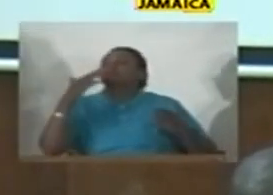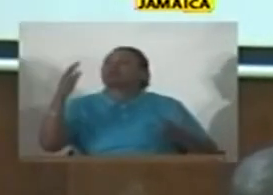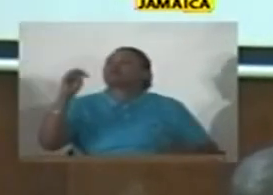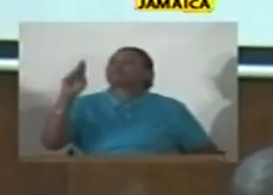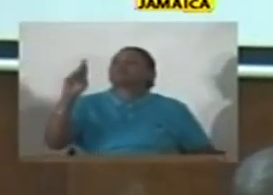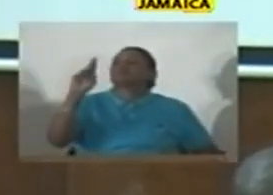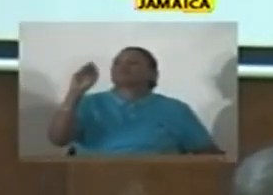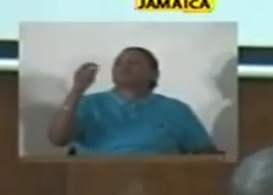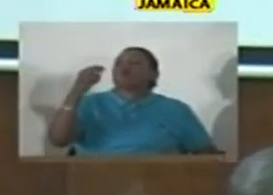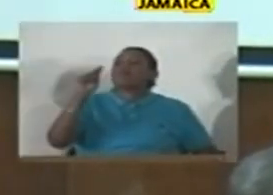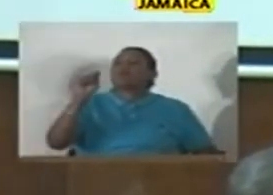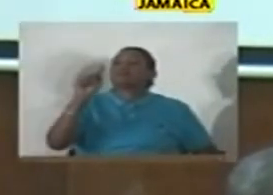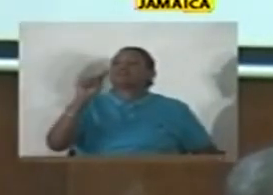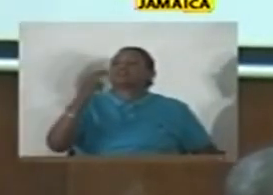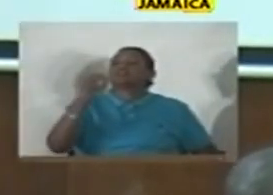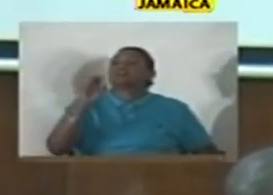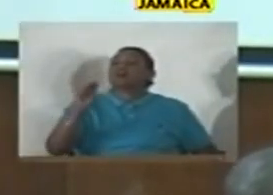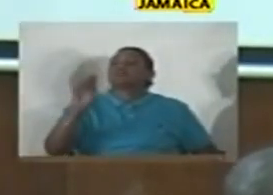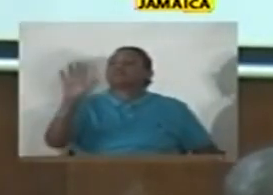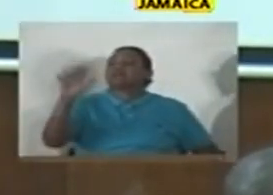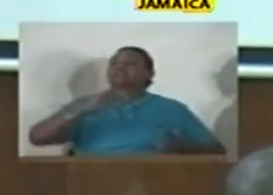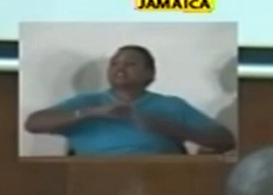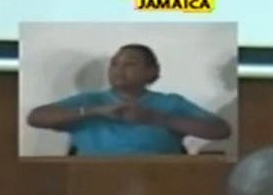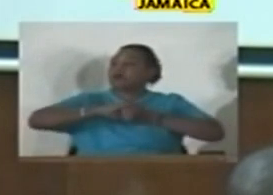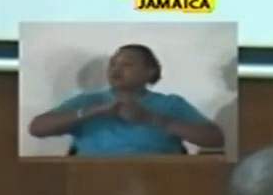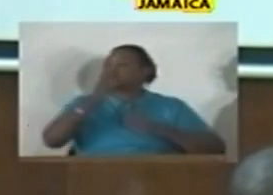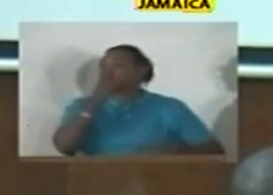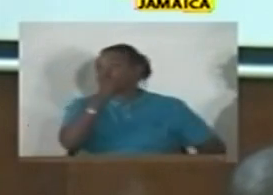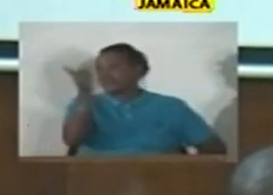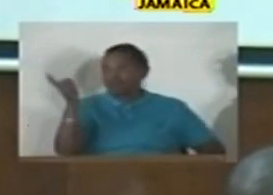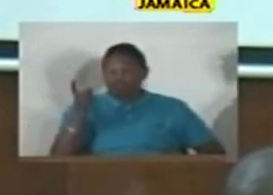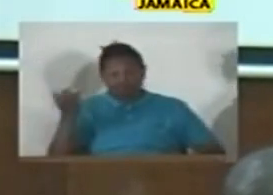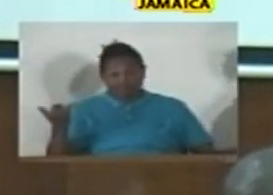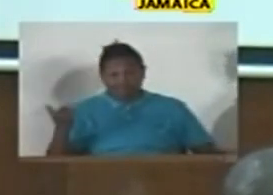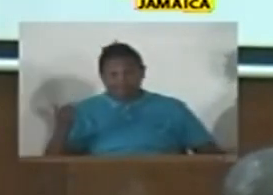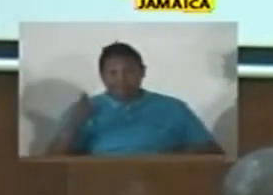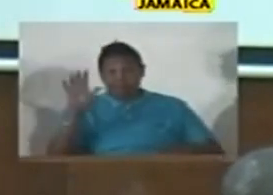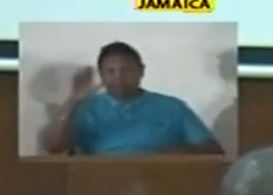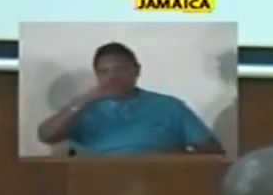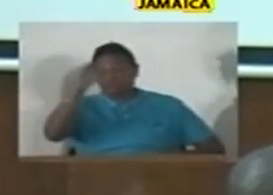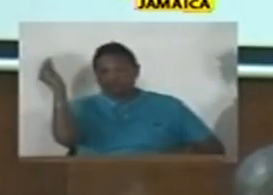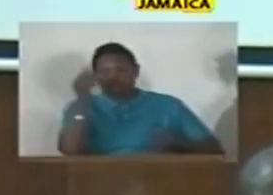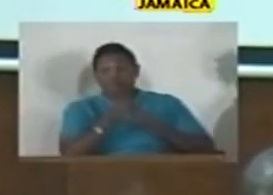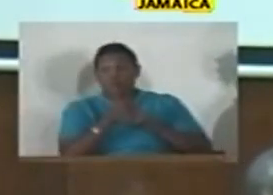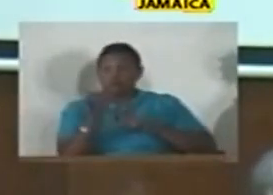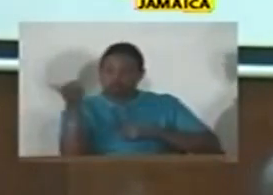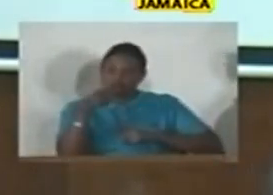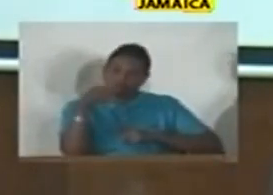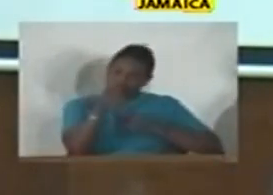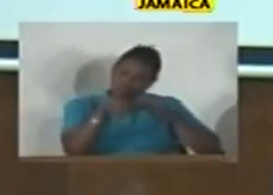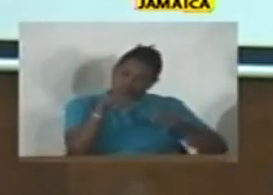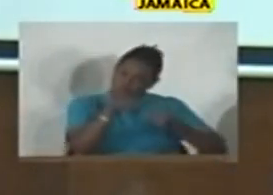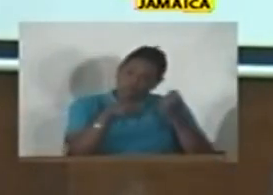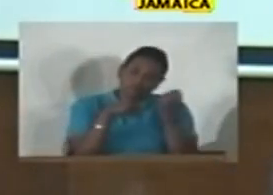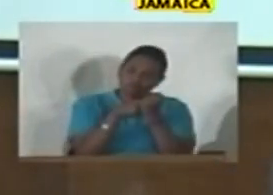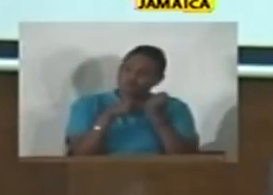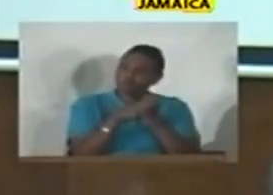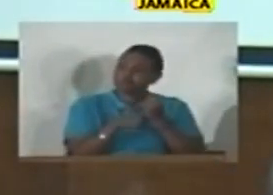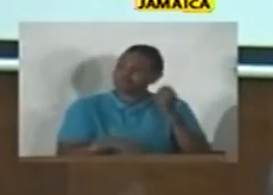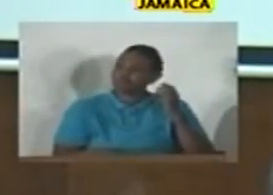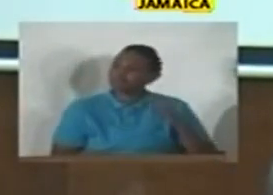Robert Thompson and his partners who are here. Their company is called Outer